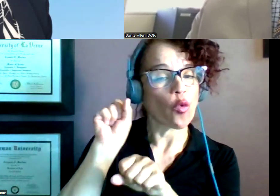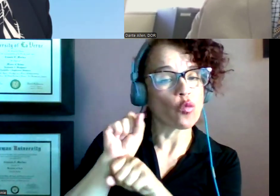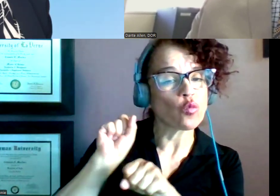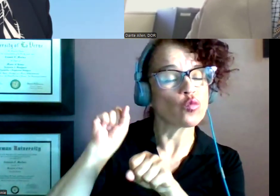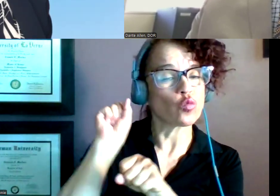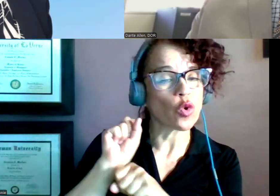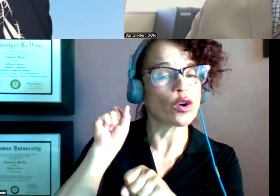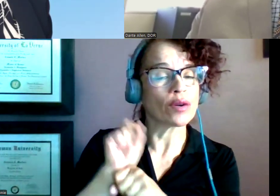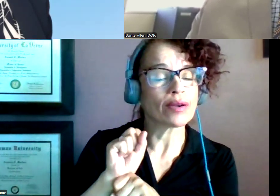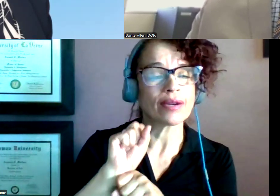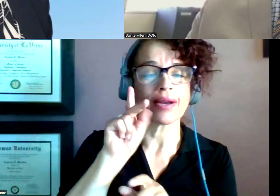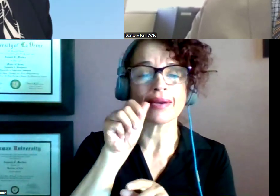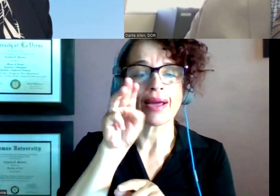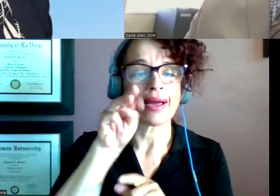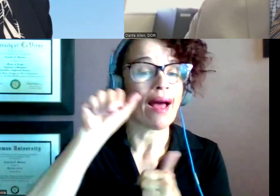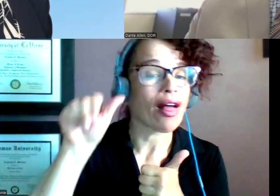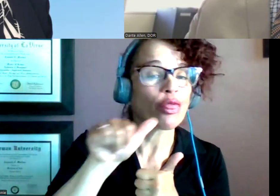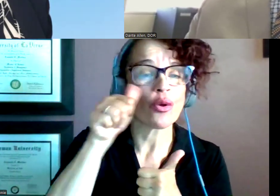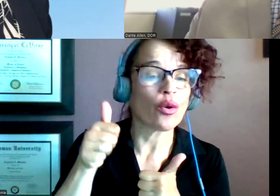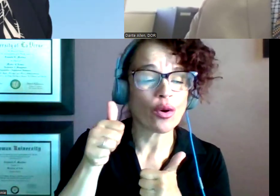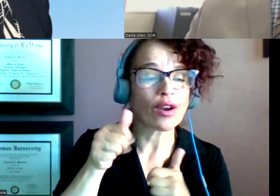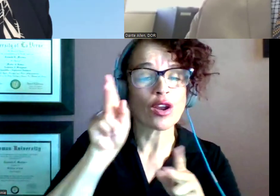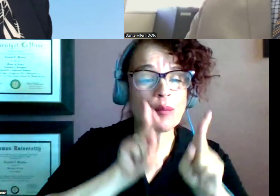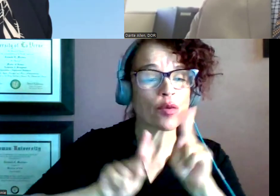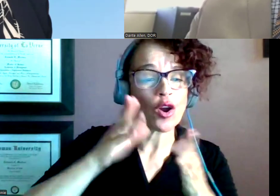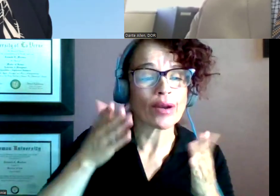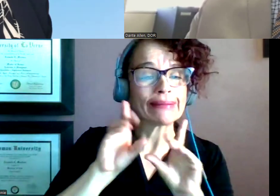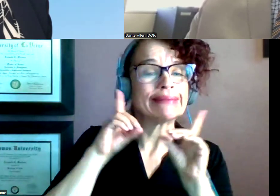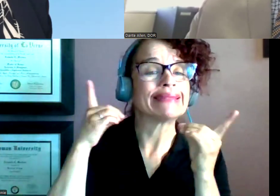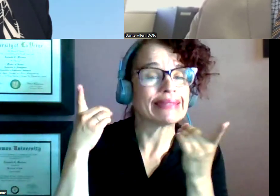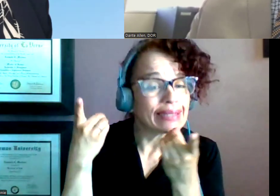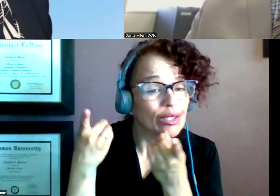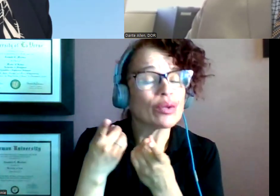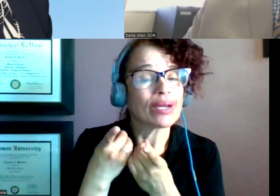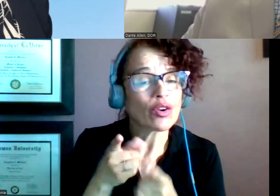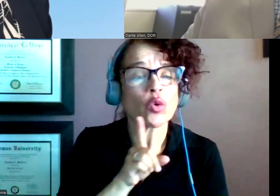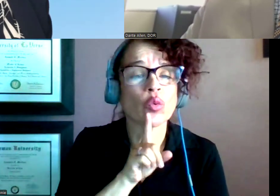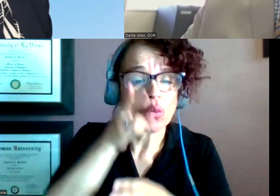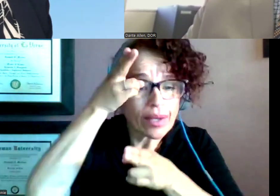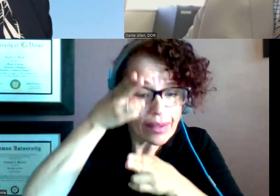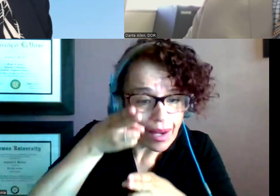with Kim and the other folks here in the department is truly an honor.